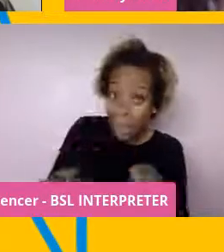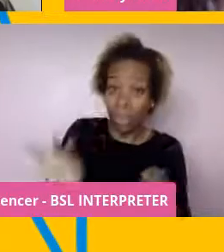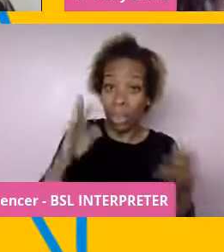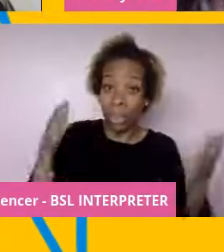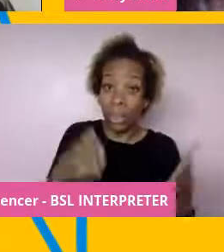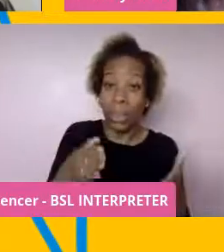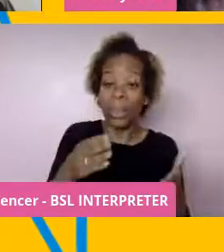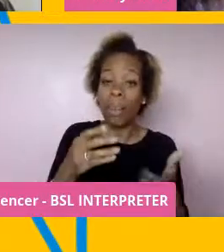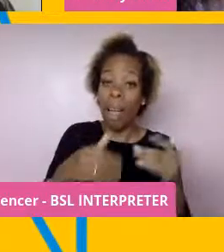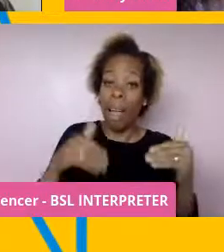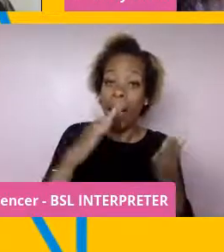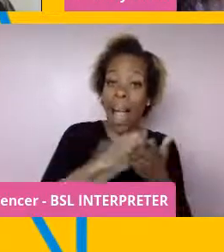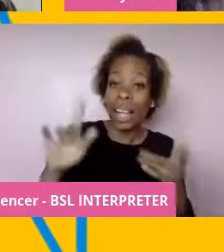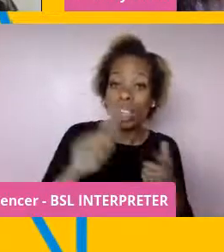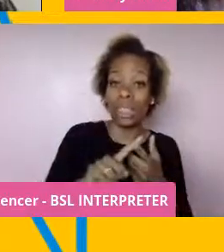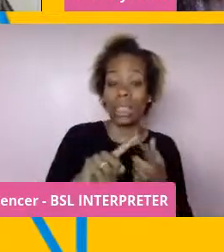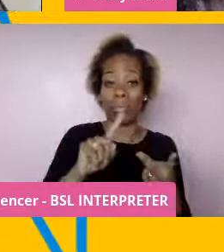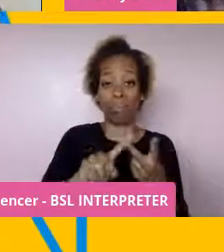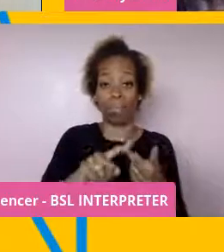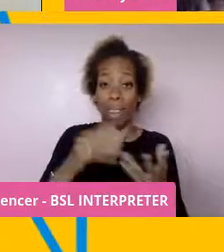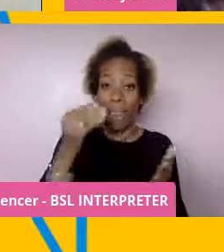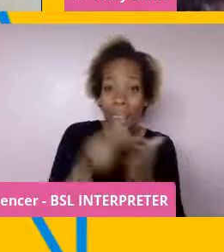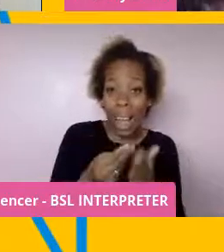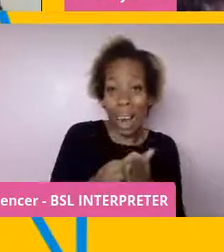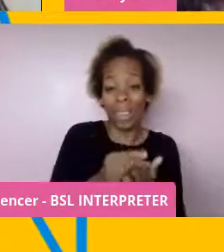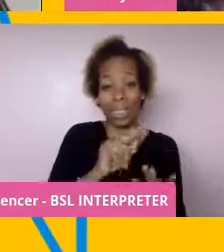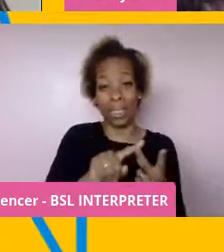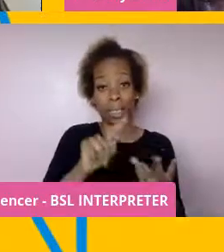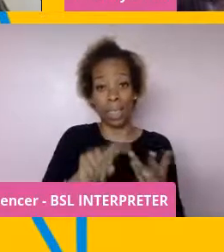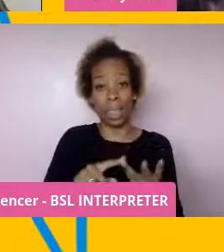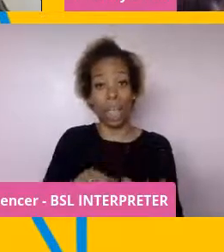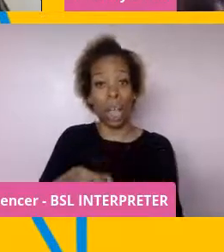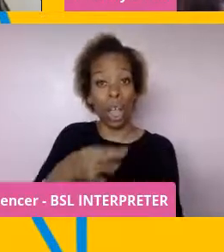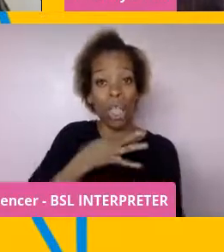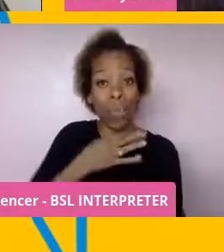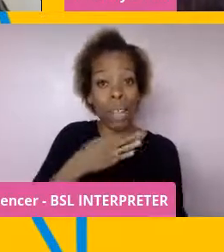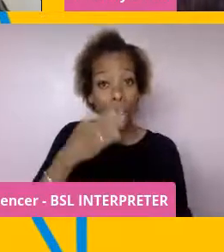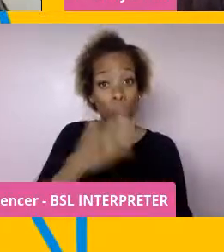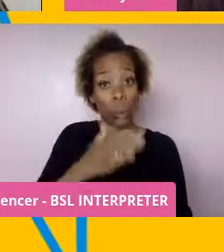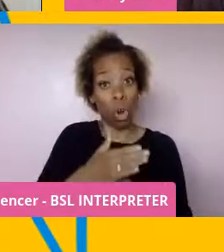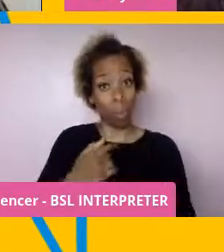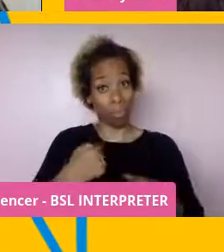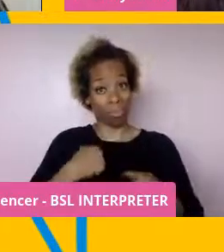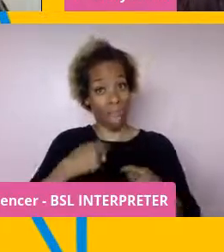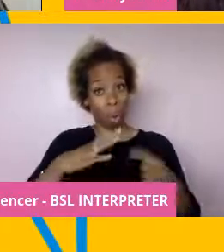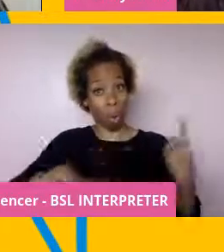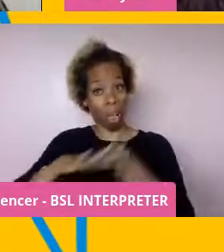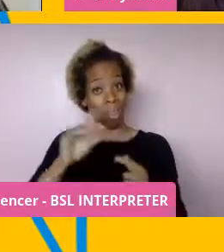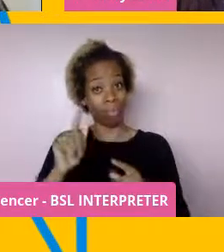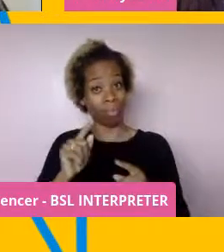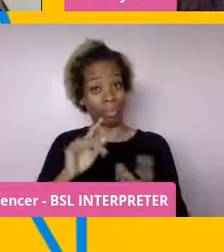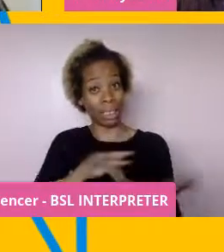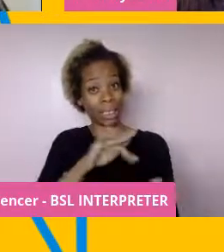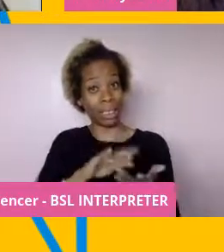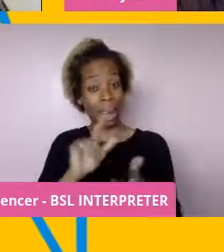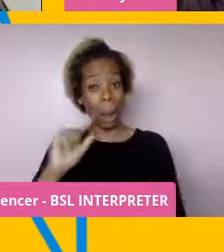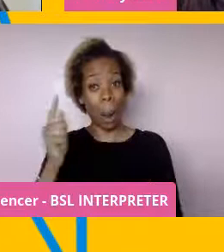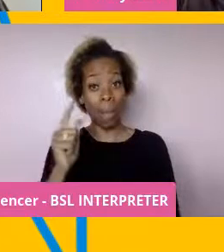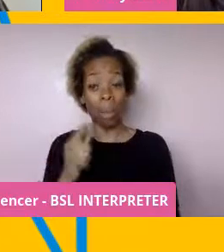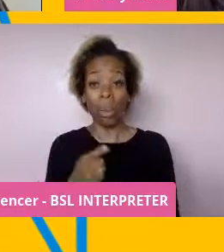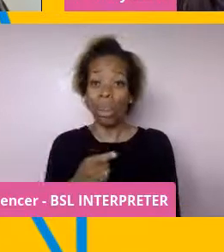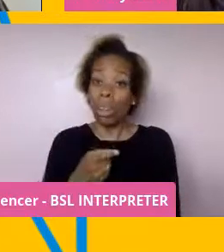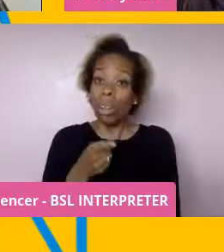and around kind of the threats to jobs within the city. People often forget that our employers